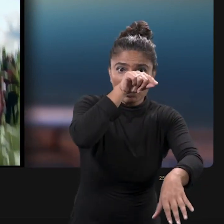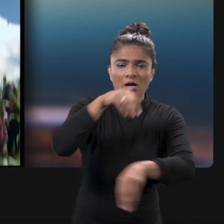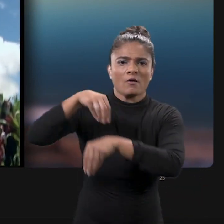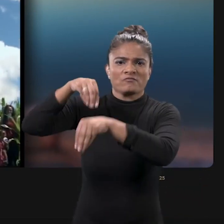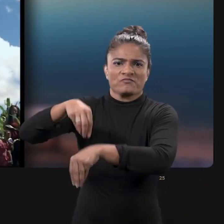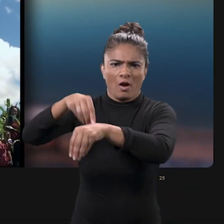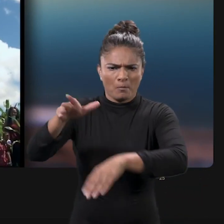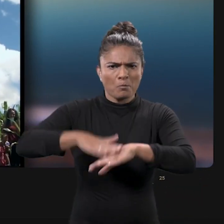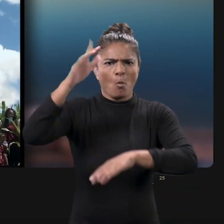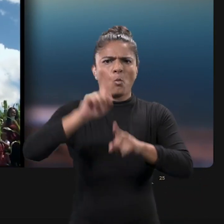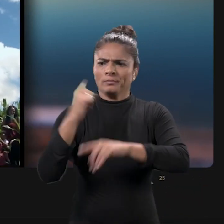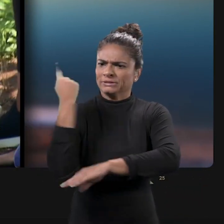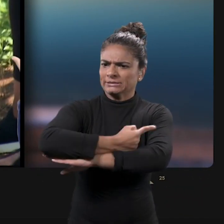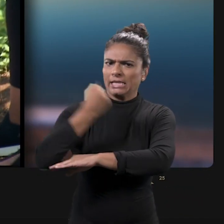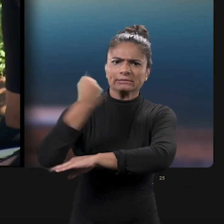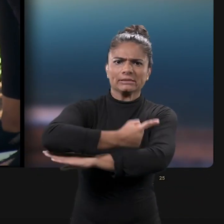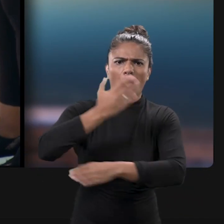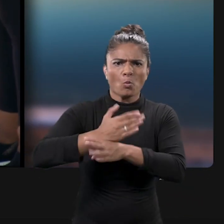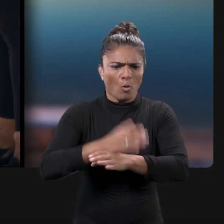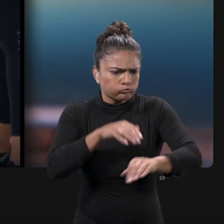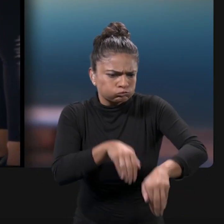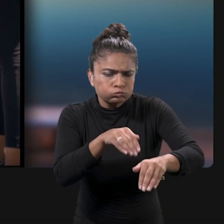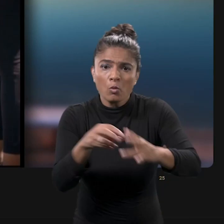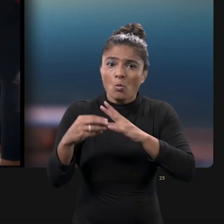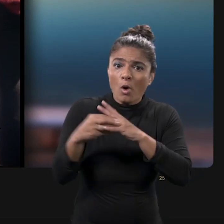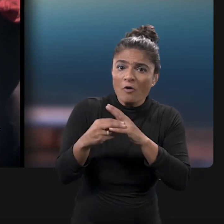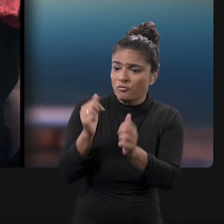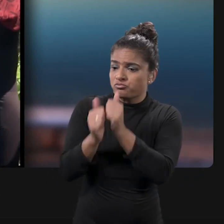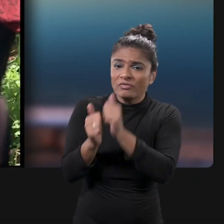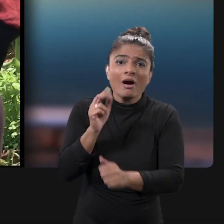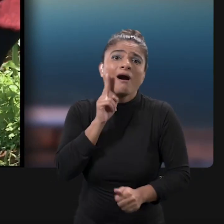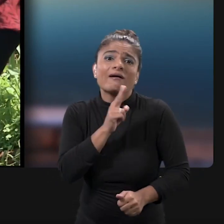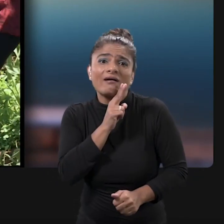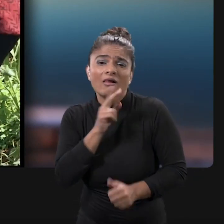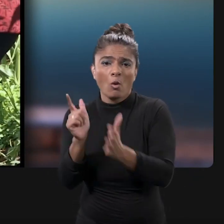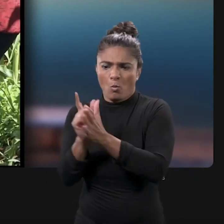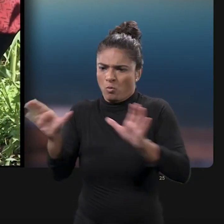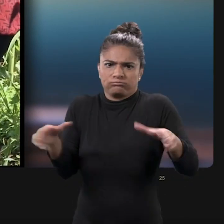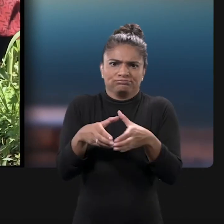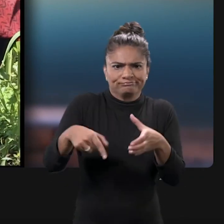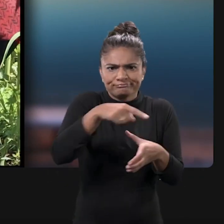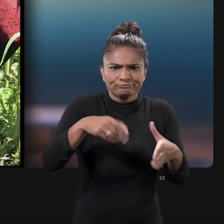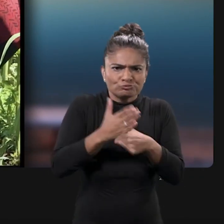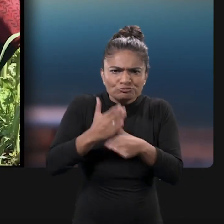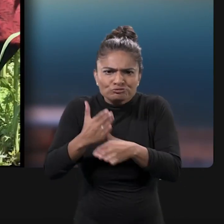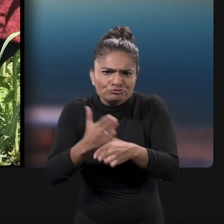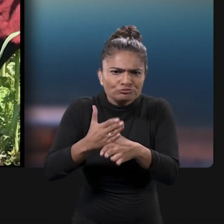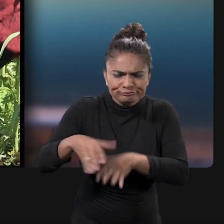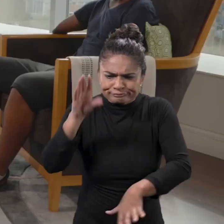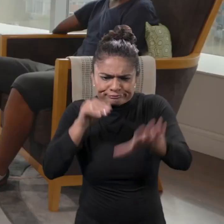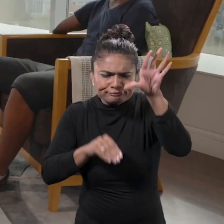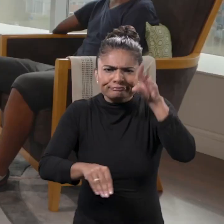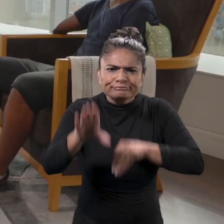Mogale is directly involved in the daily work with his wife, uncle, and brother-in-law. Through farming, Mogale has learned patience and